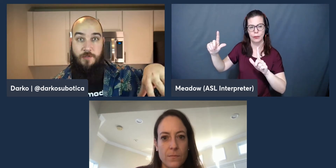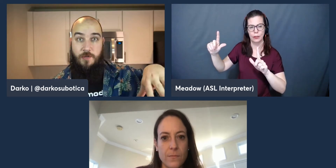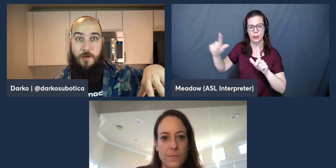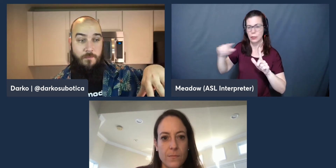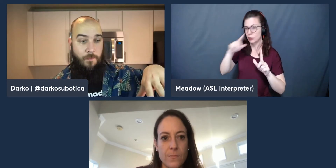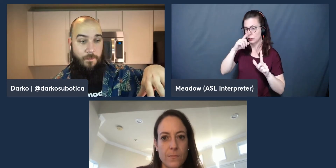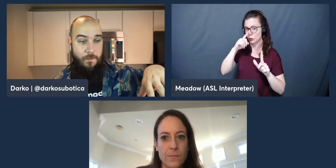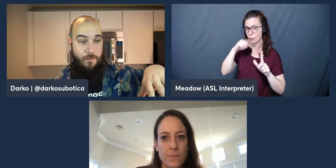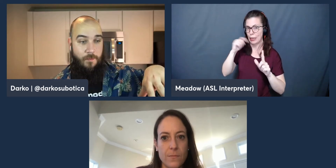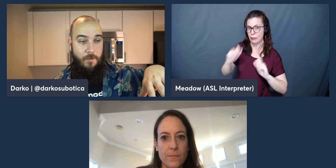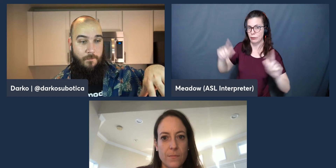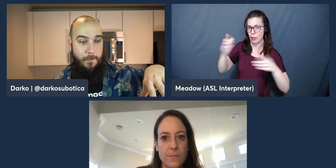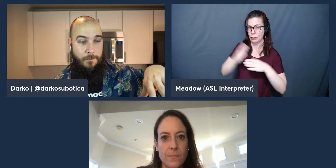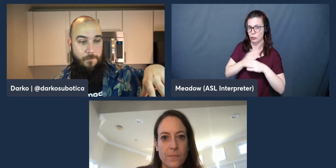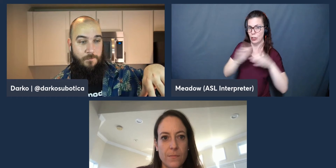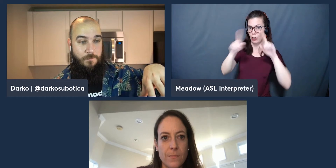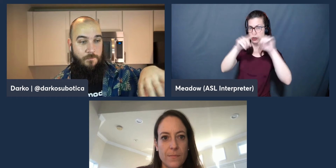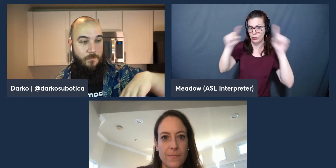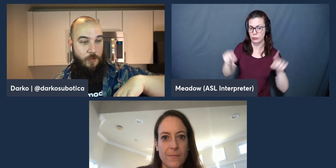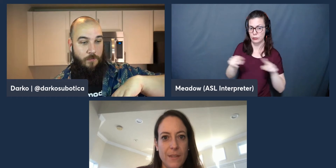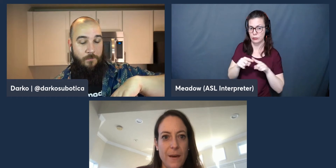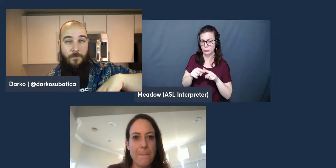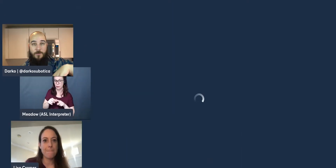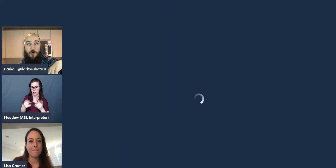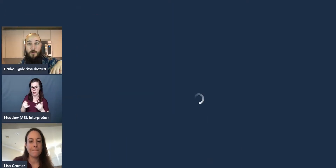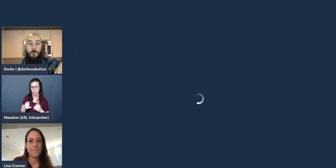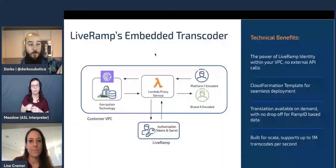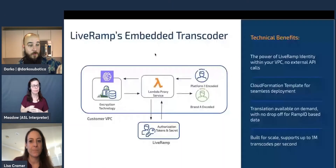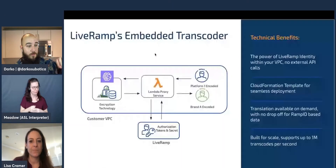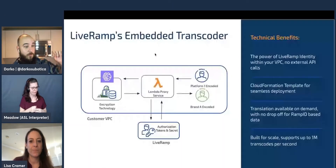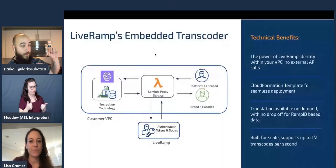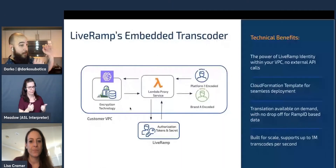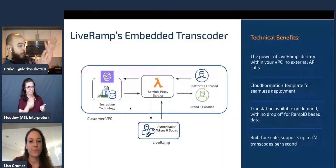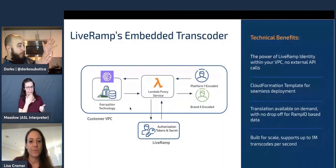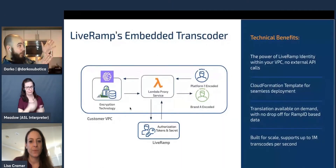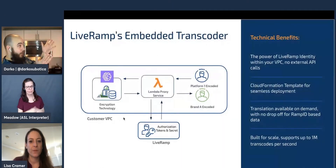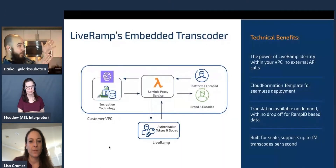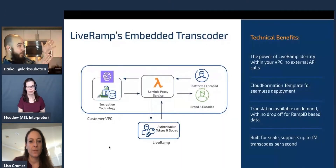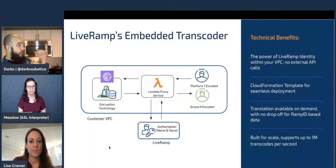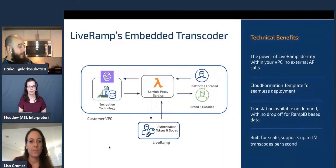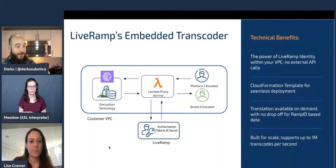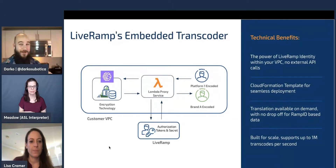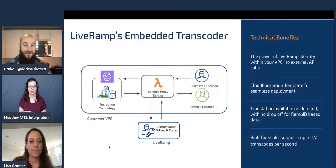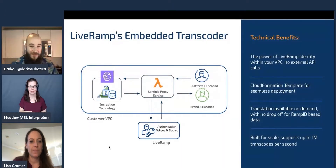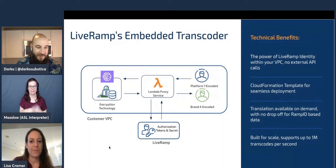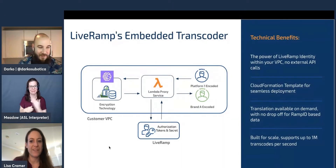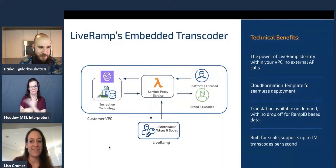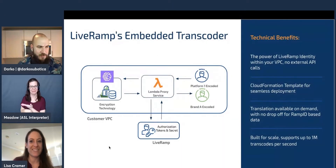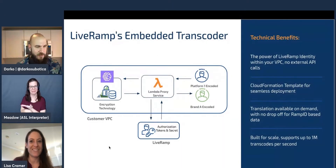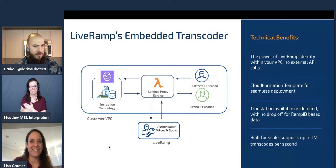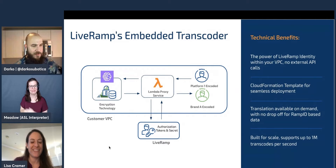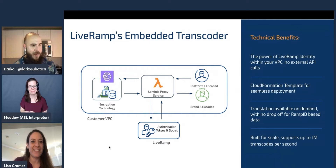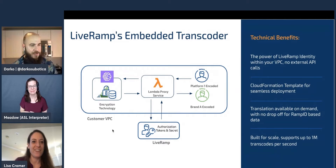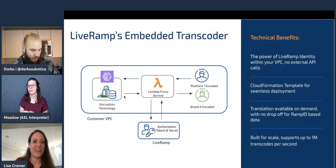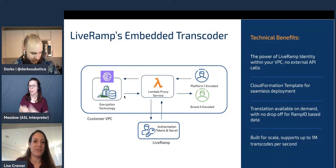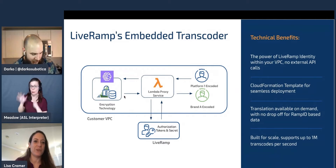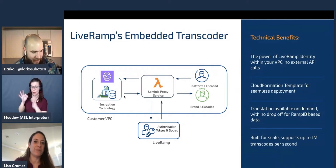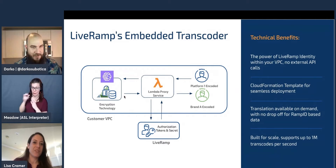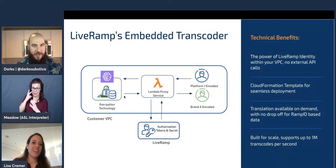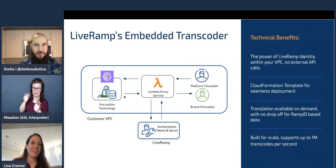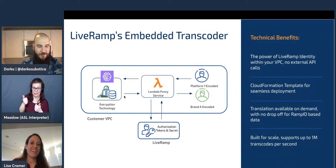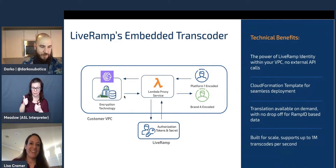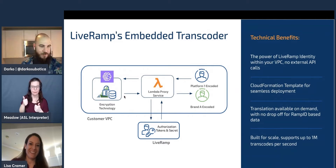if I put it on screen now? Yeah. Good. Yep. So that. Perfect. Can you see it?